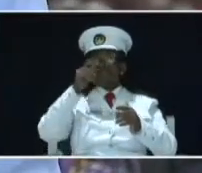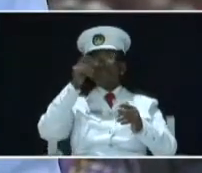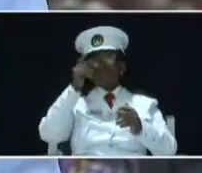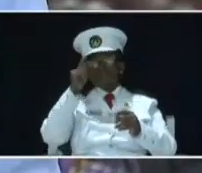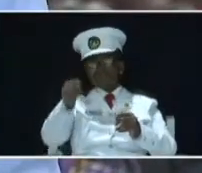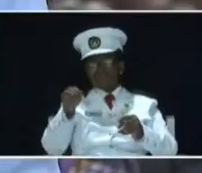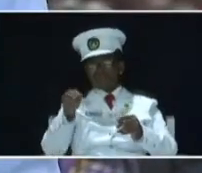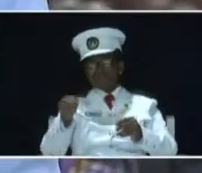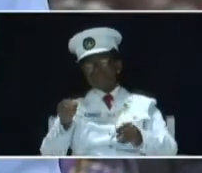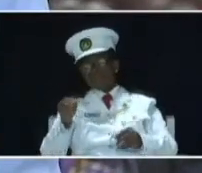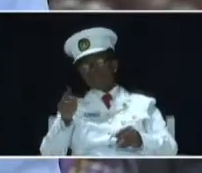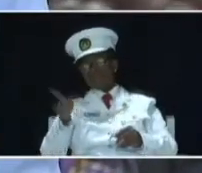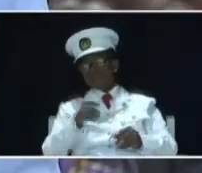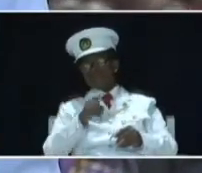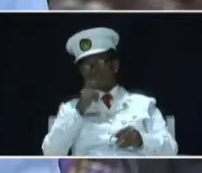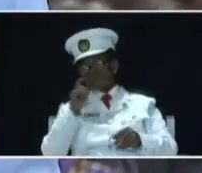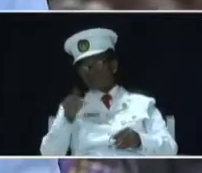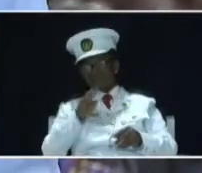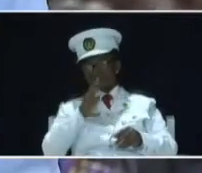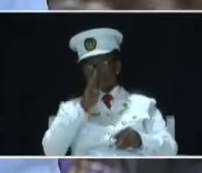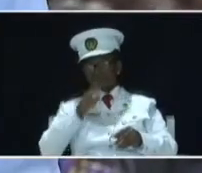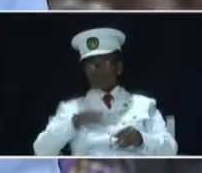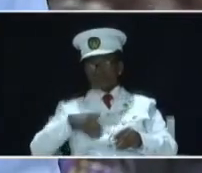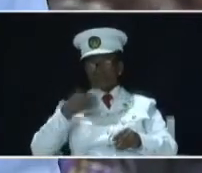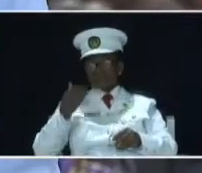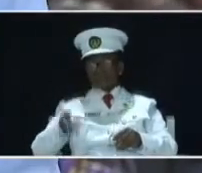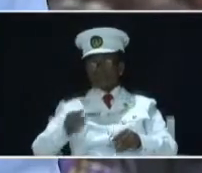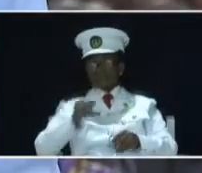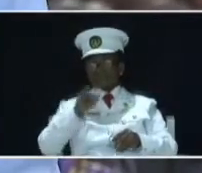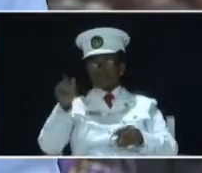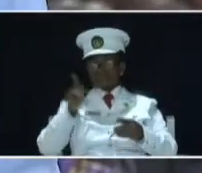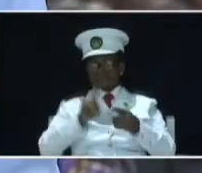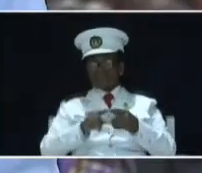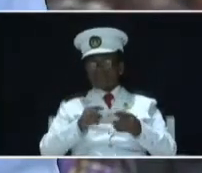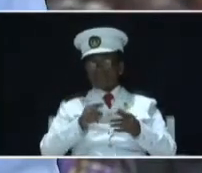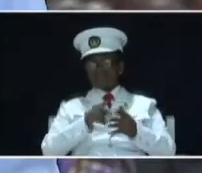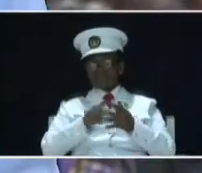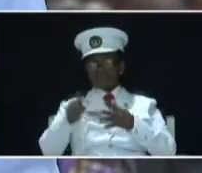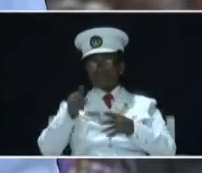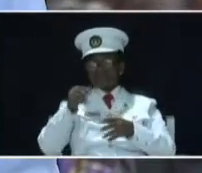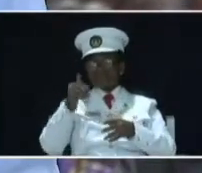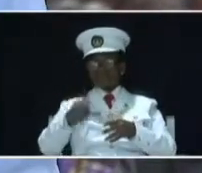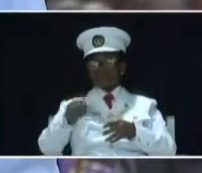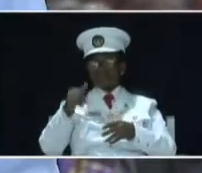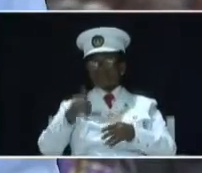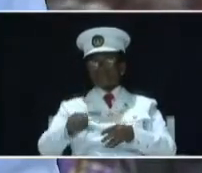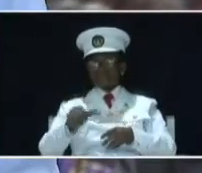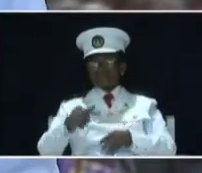You must be willing to pay any price.